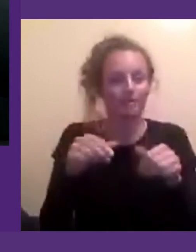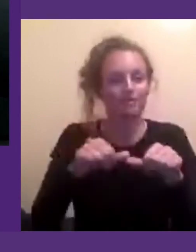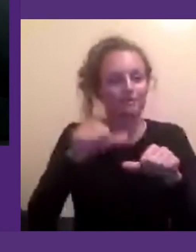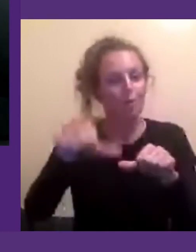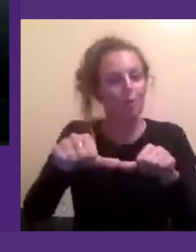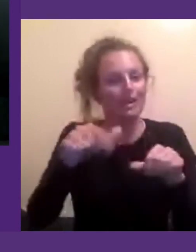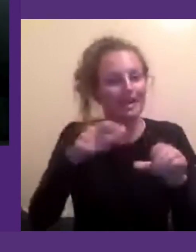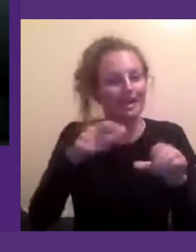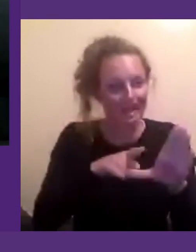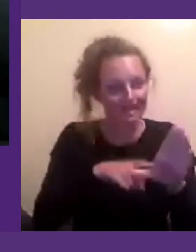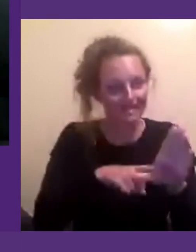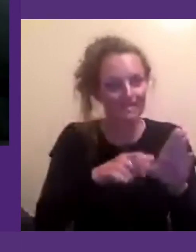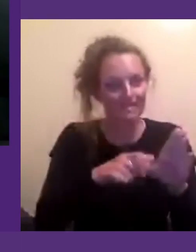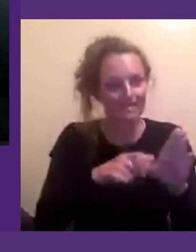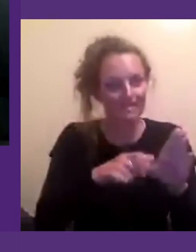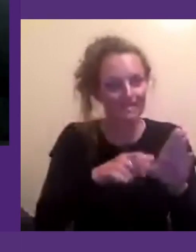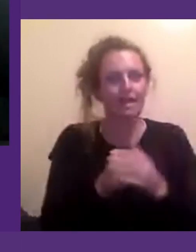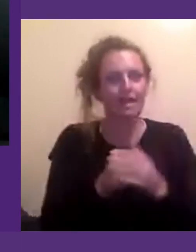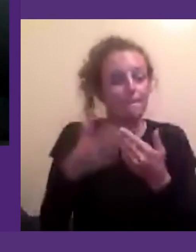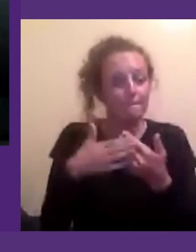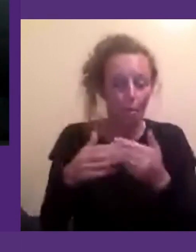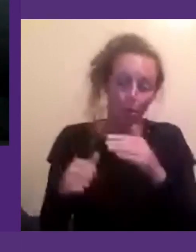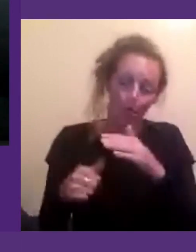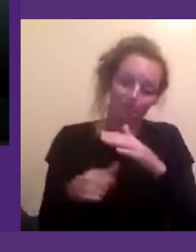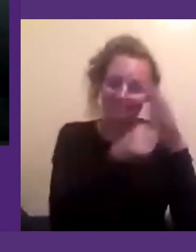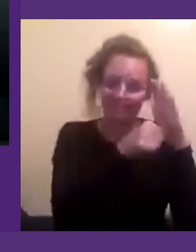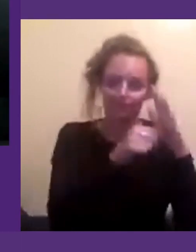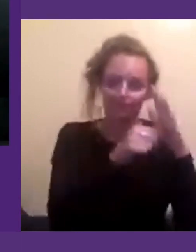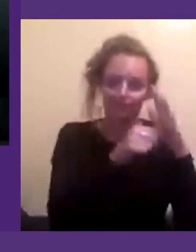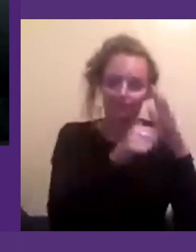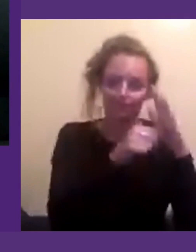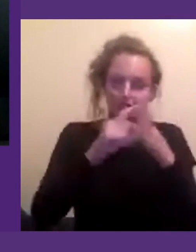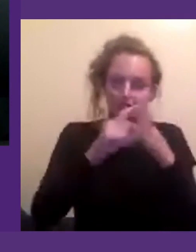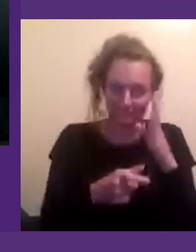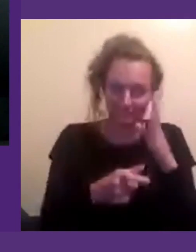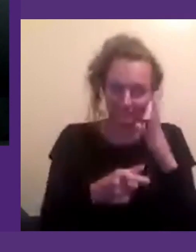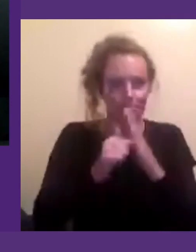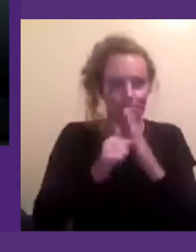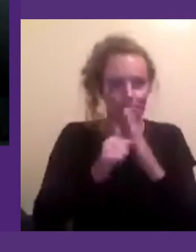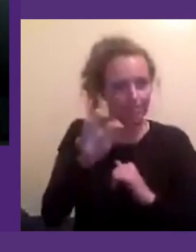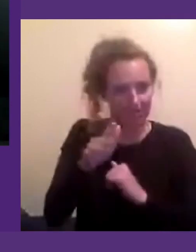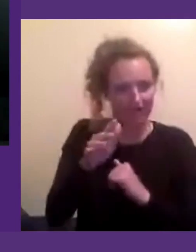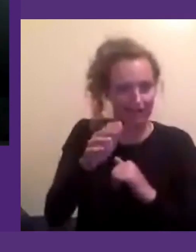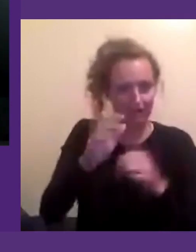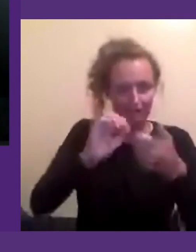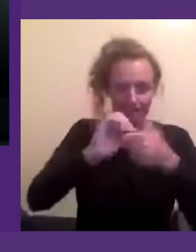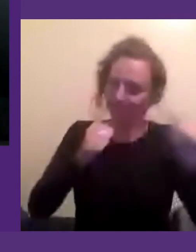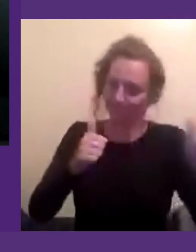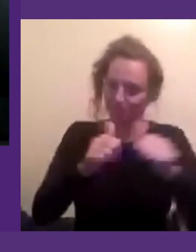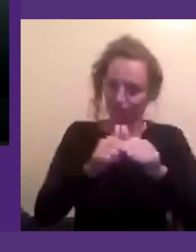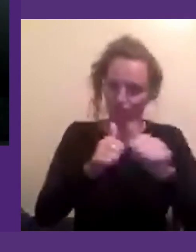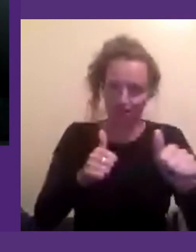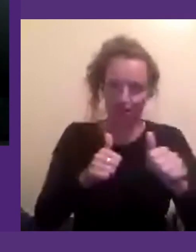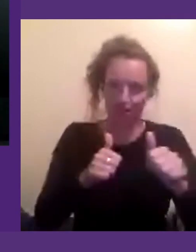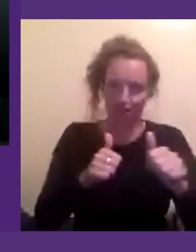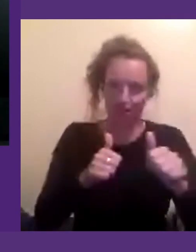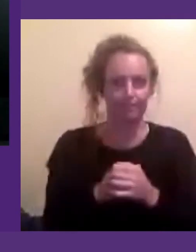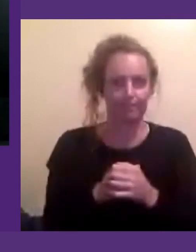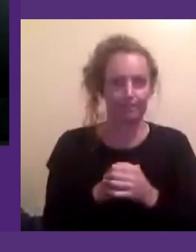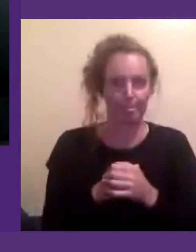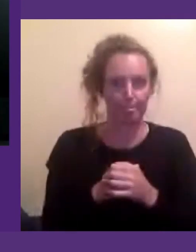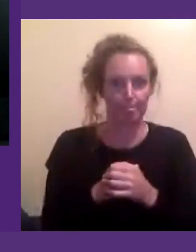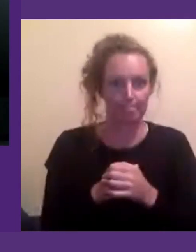in the industry and making sure that they're having their voices heard in those rooms and we're getting that authentic portrayal out there.